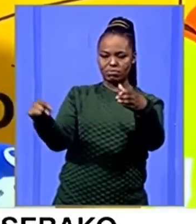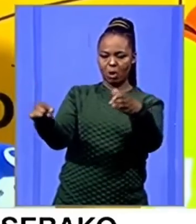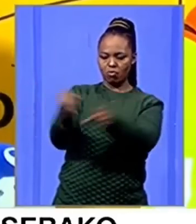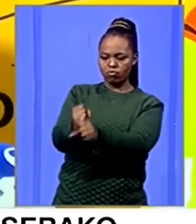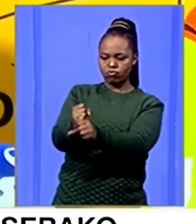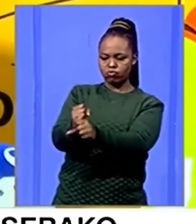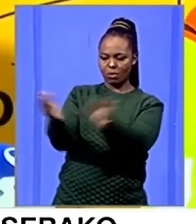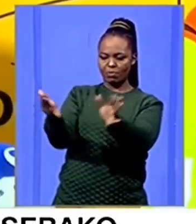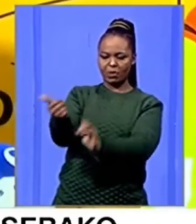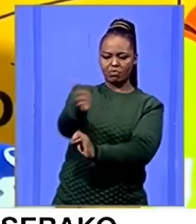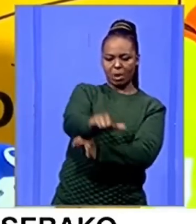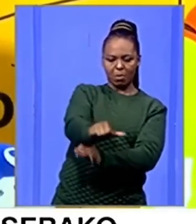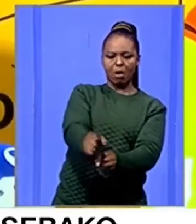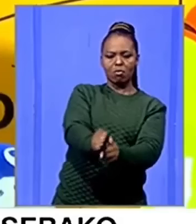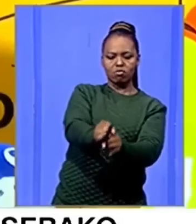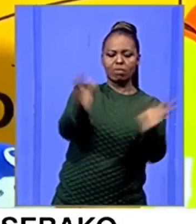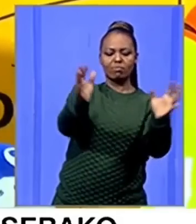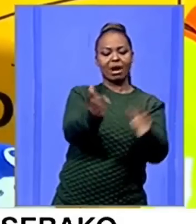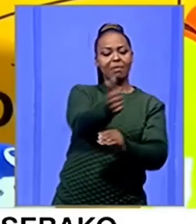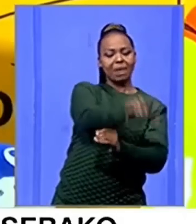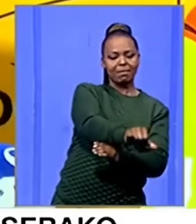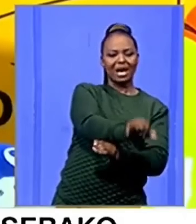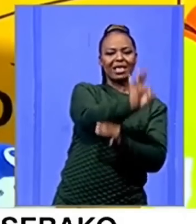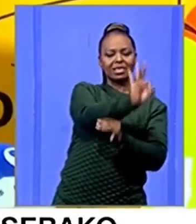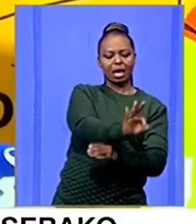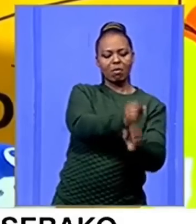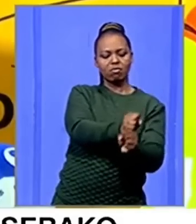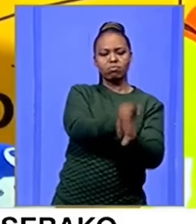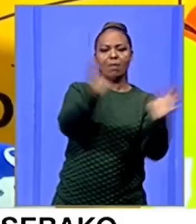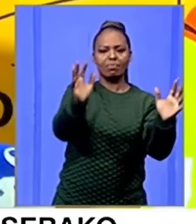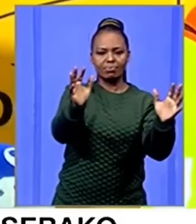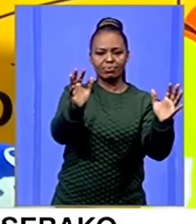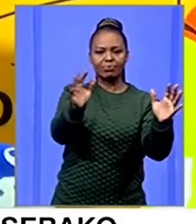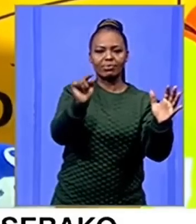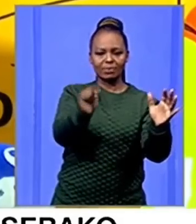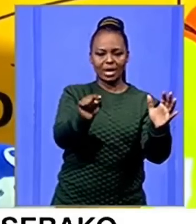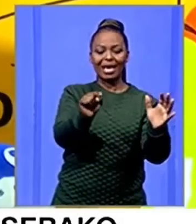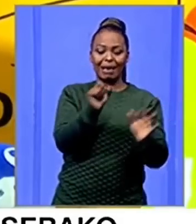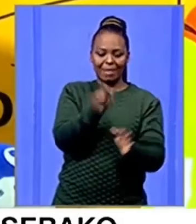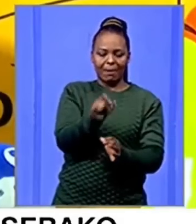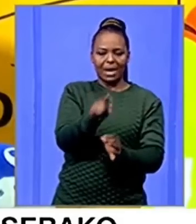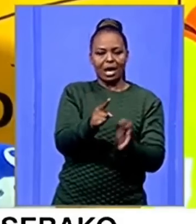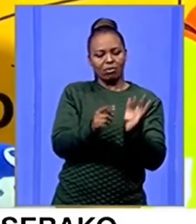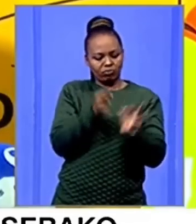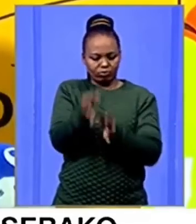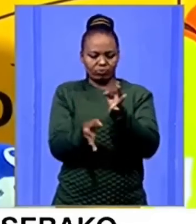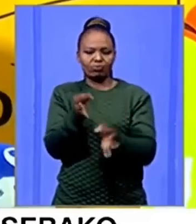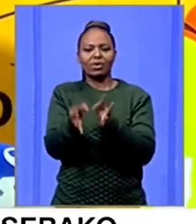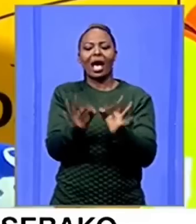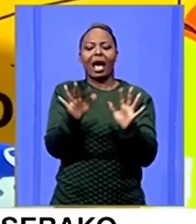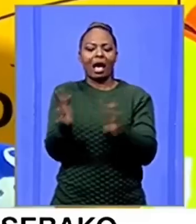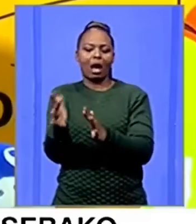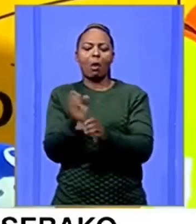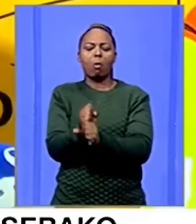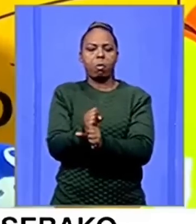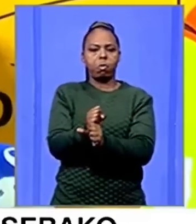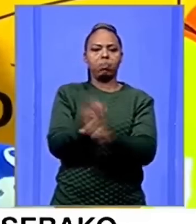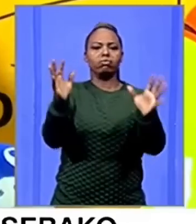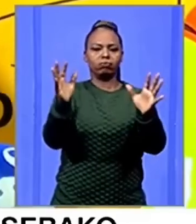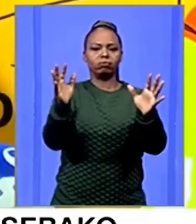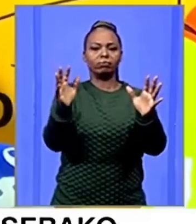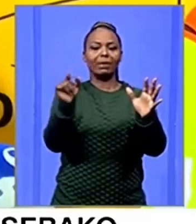exploded, the second and the third, and they've analyzed the nature of the explosion, and they